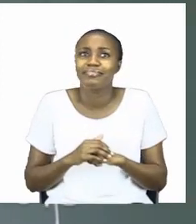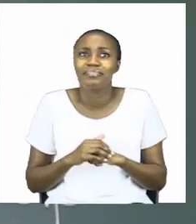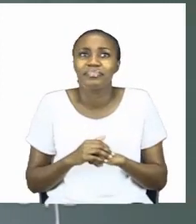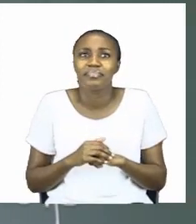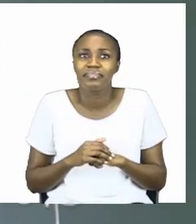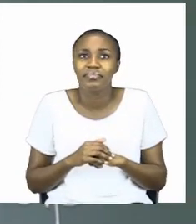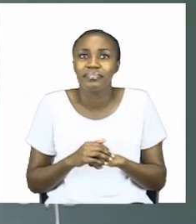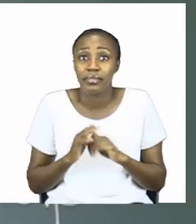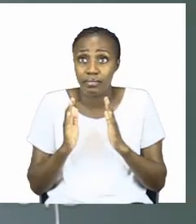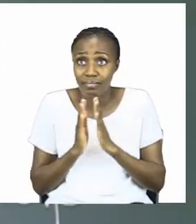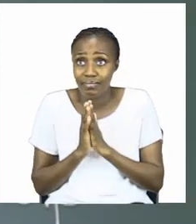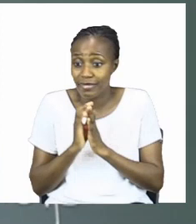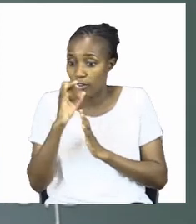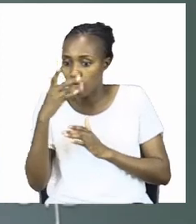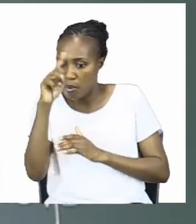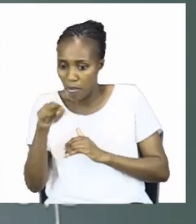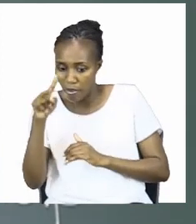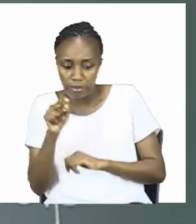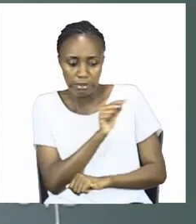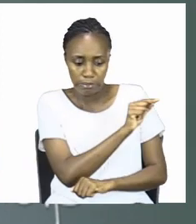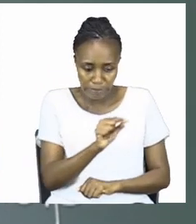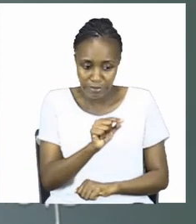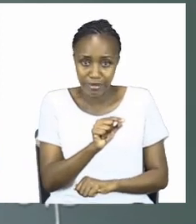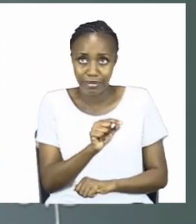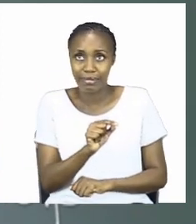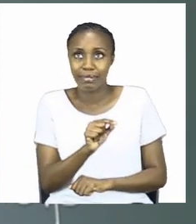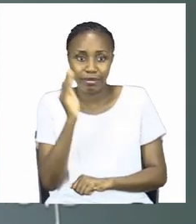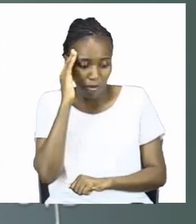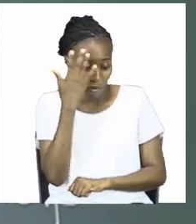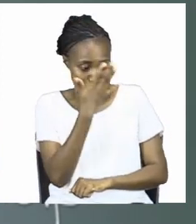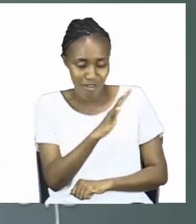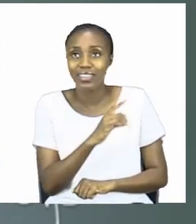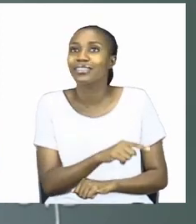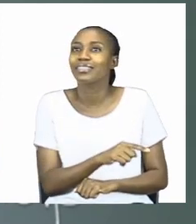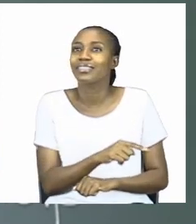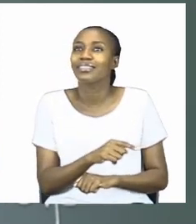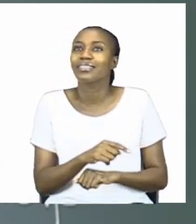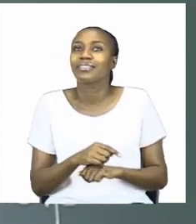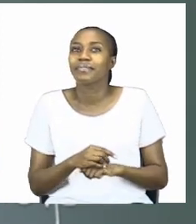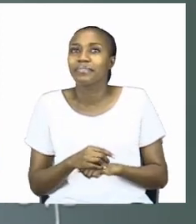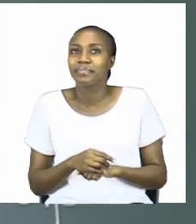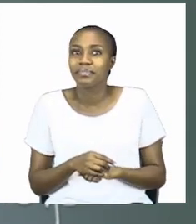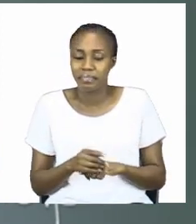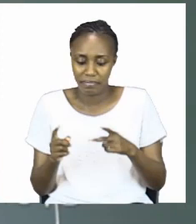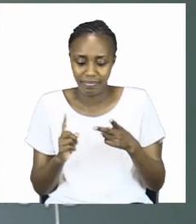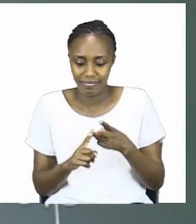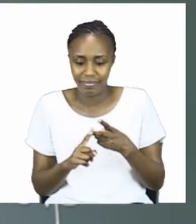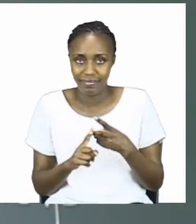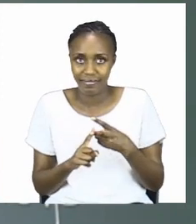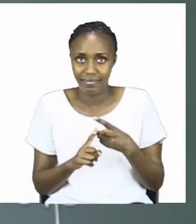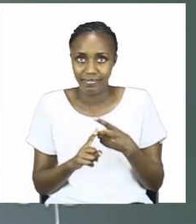Don't forget to cross them out when you are done. Now the next word that we're going to be taking a look